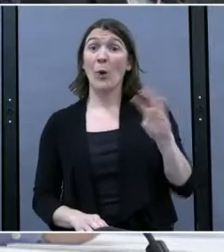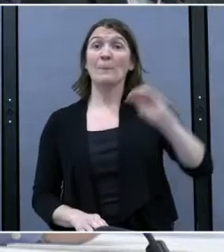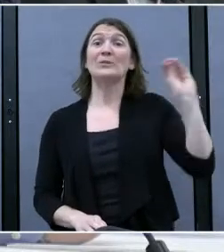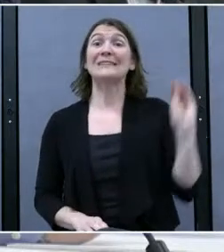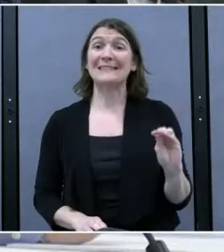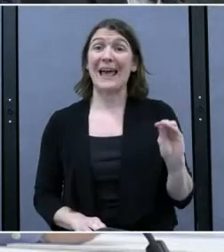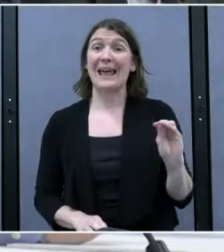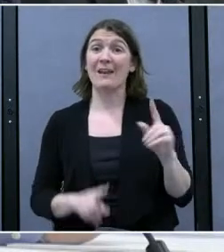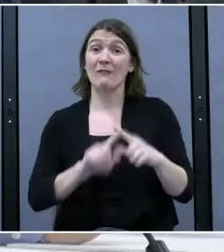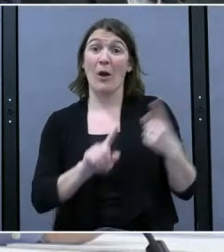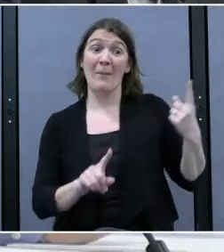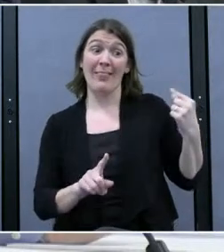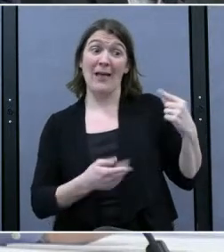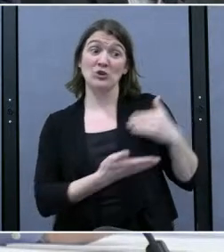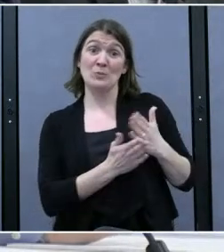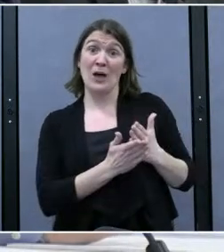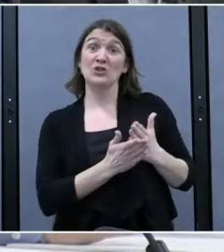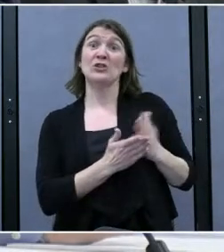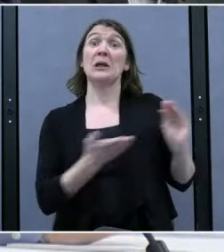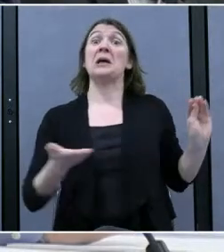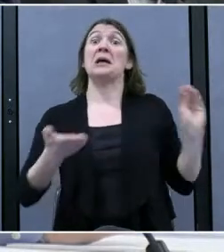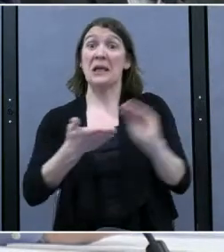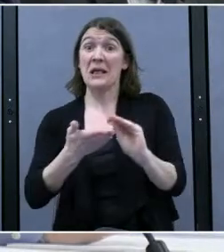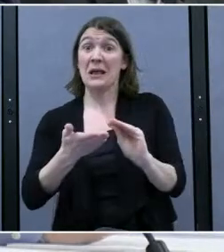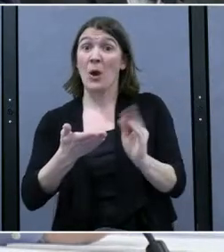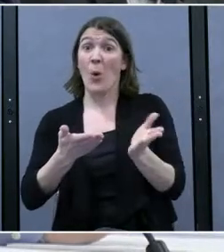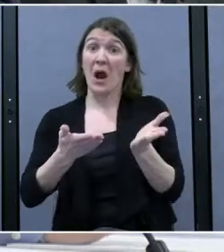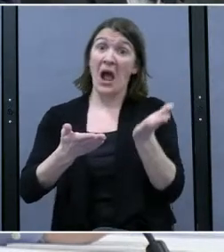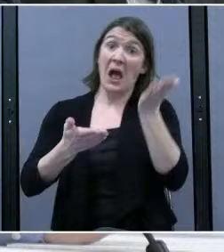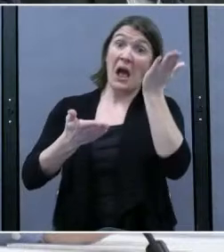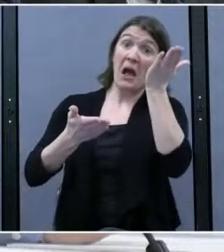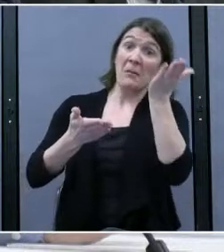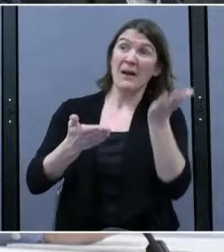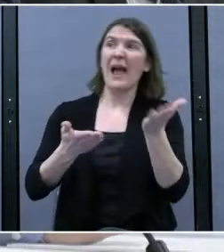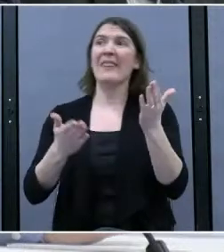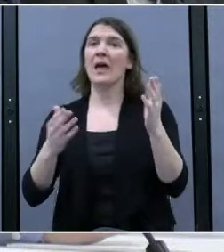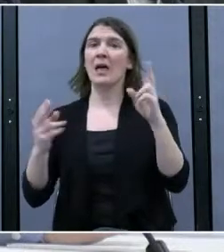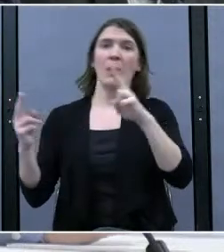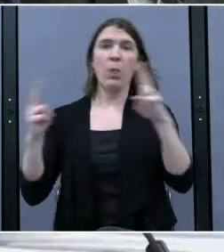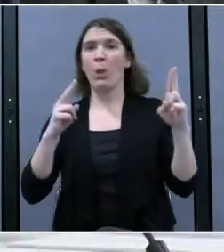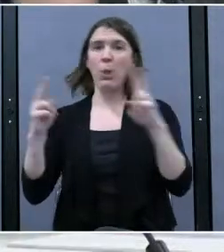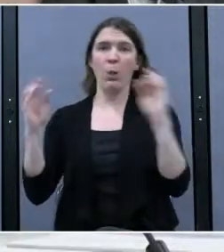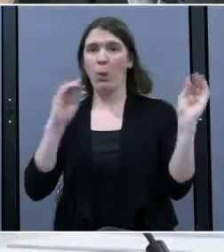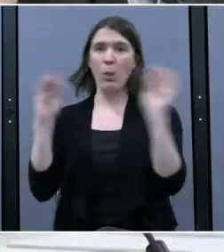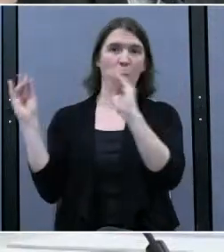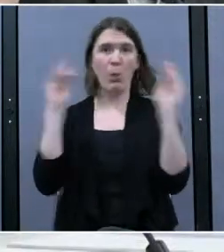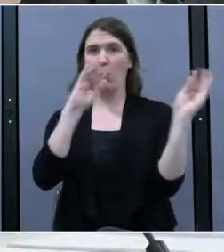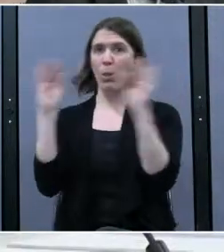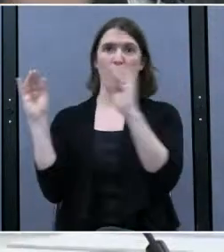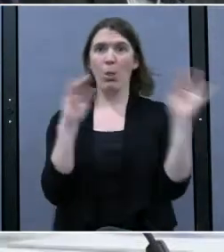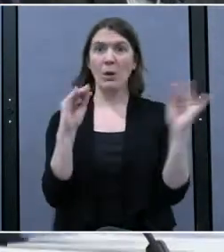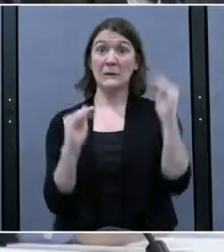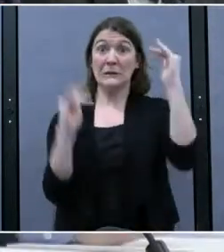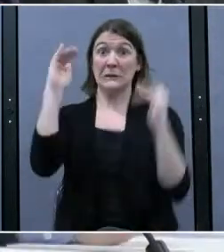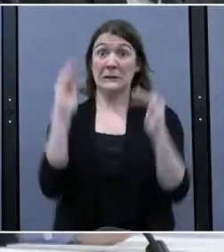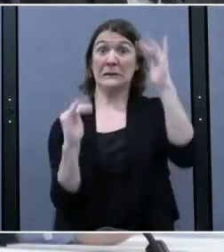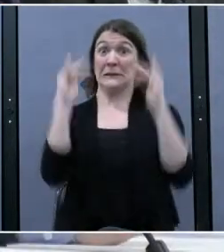of the previous year's general fund budget. And then we have a bidding war to see who will